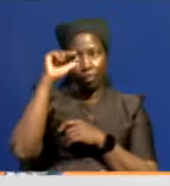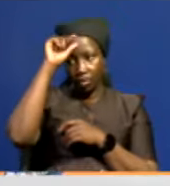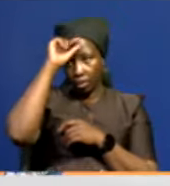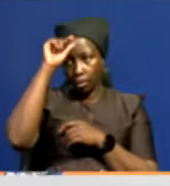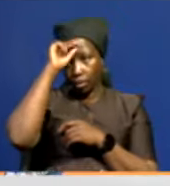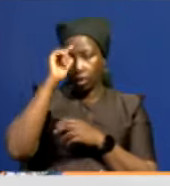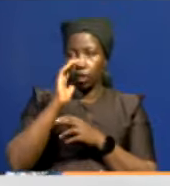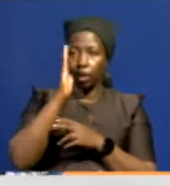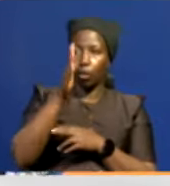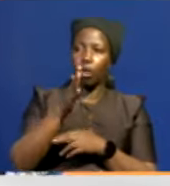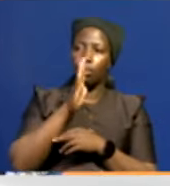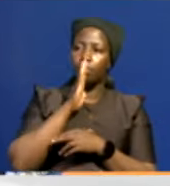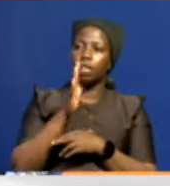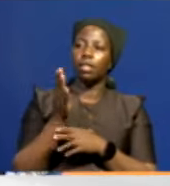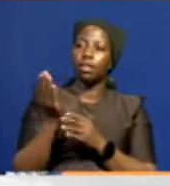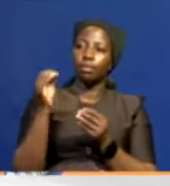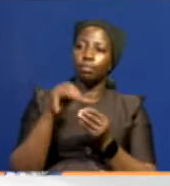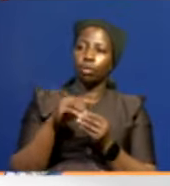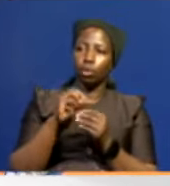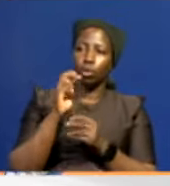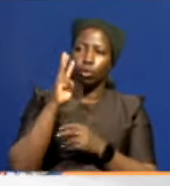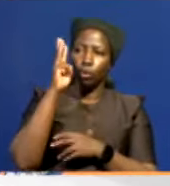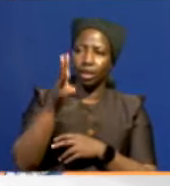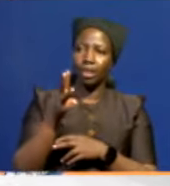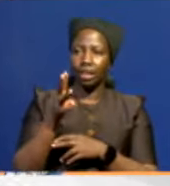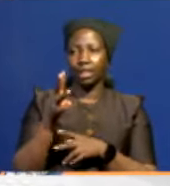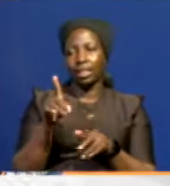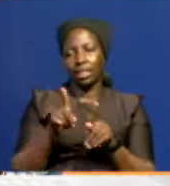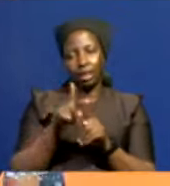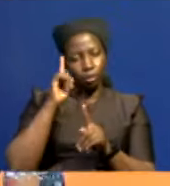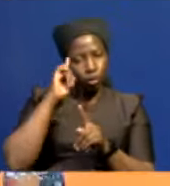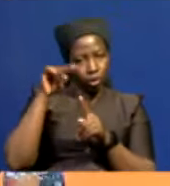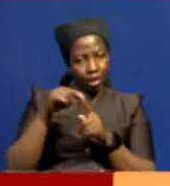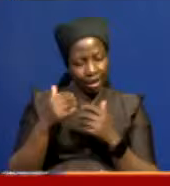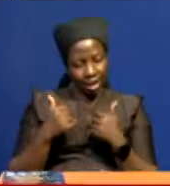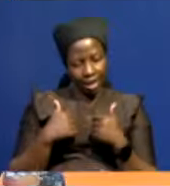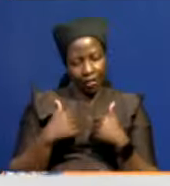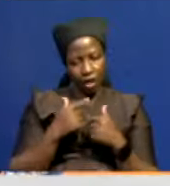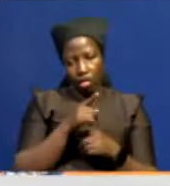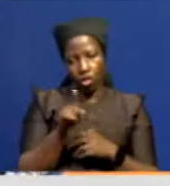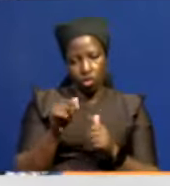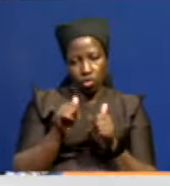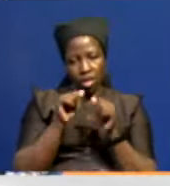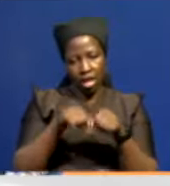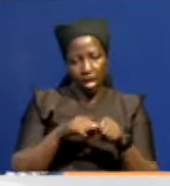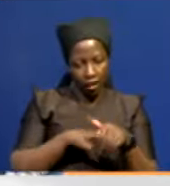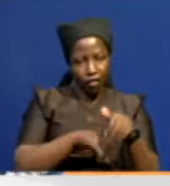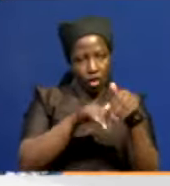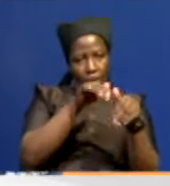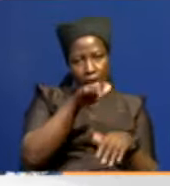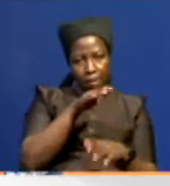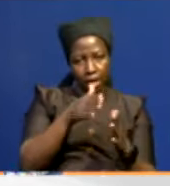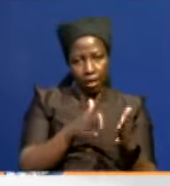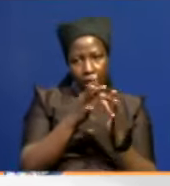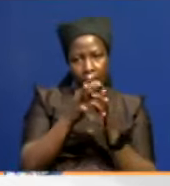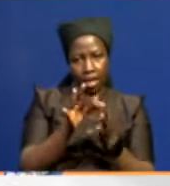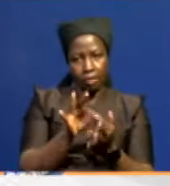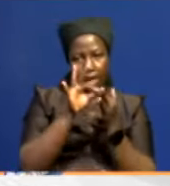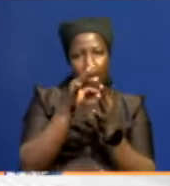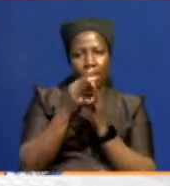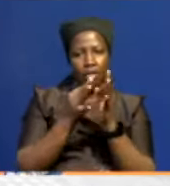be more willing and leaning towards having those that can actually go the parliamentary way, especially if we have got a consensus.